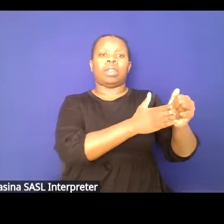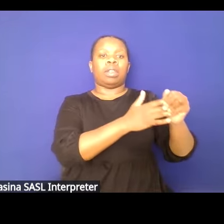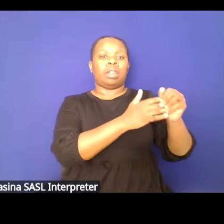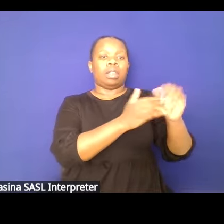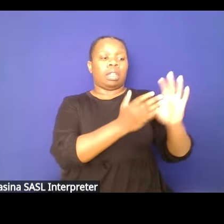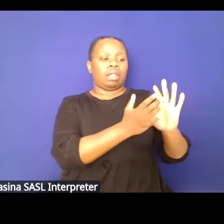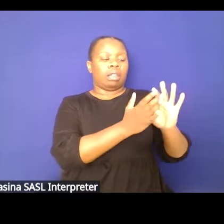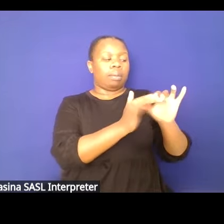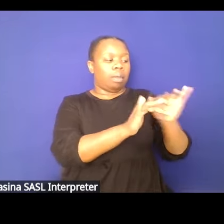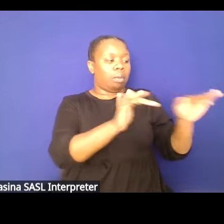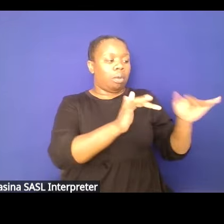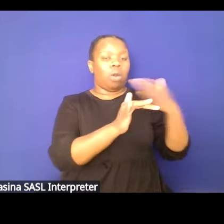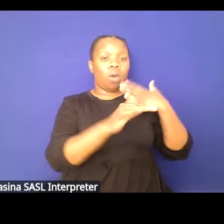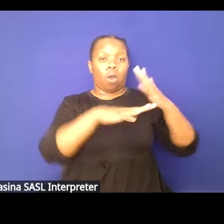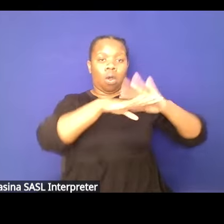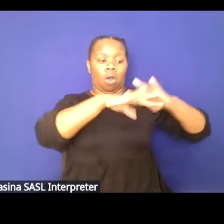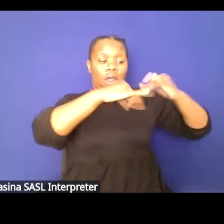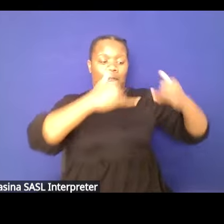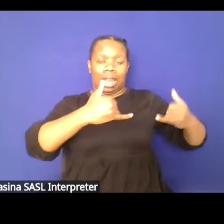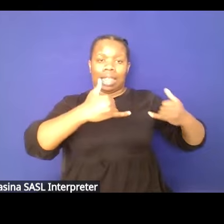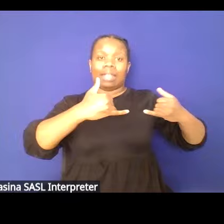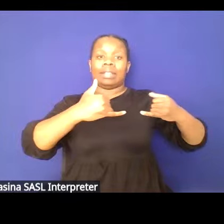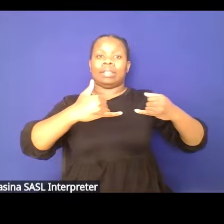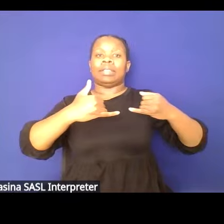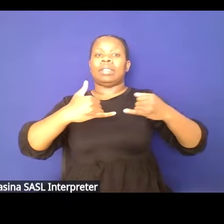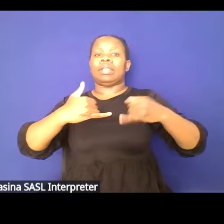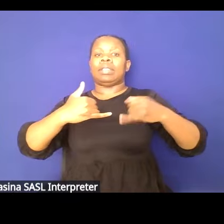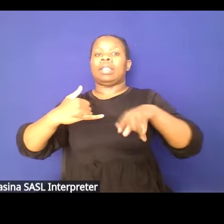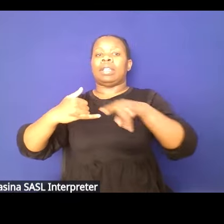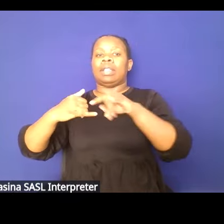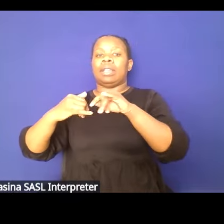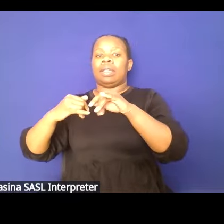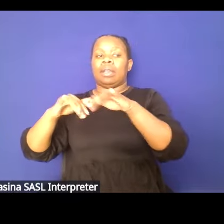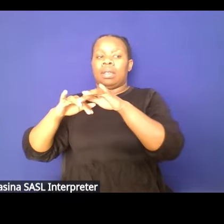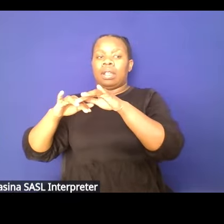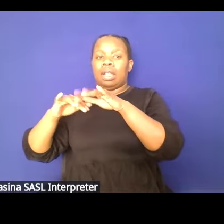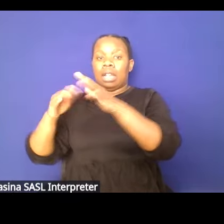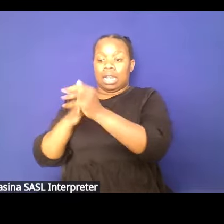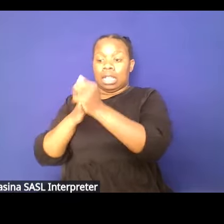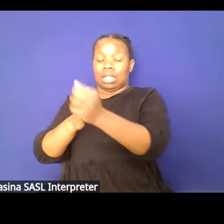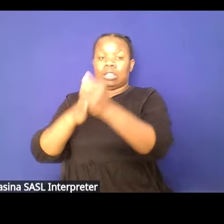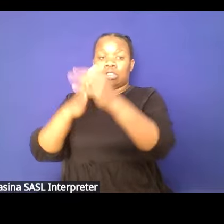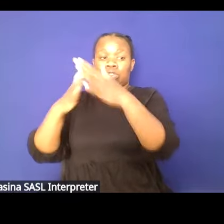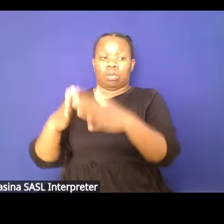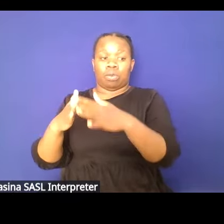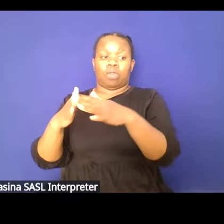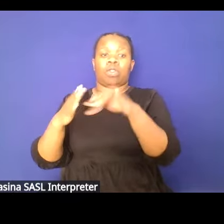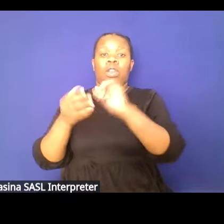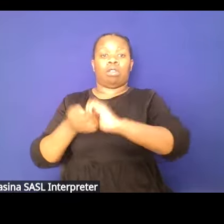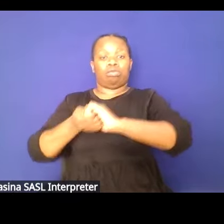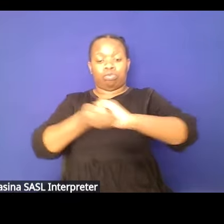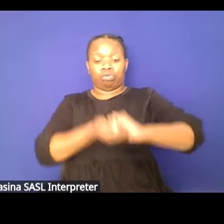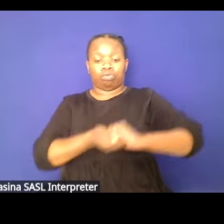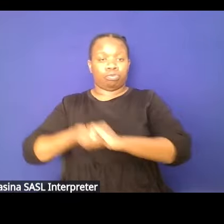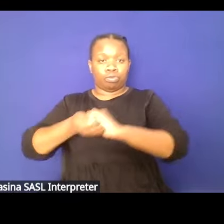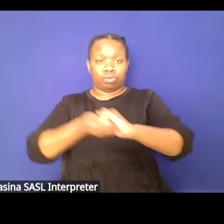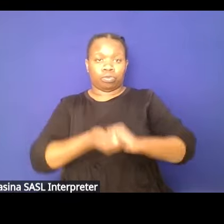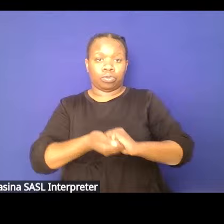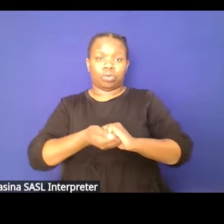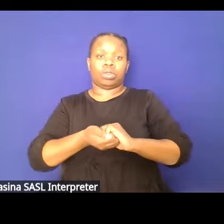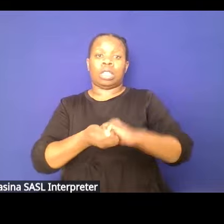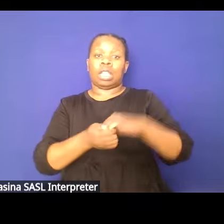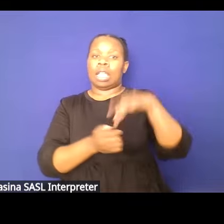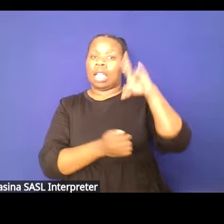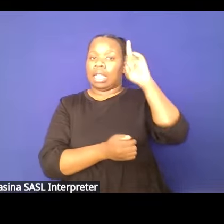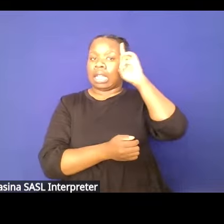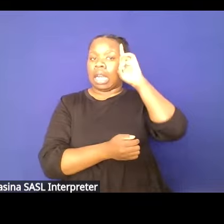leadership of the South African Disability Alliance, Down Syndrome South Africa, leaders